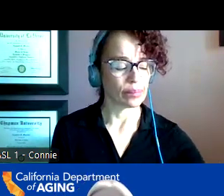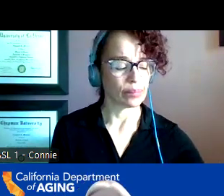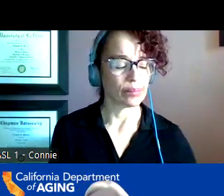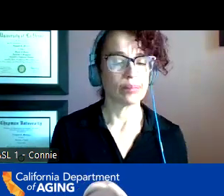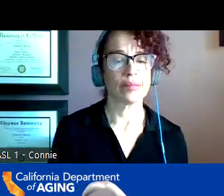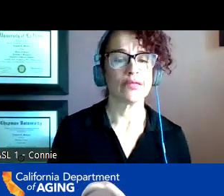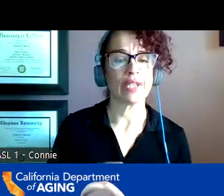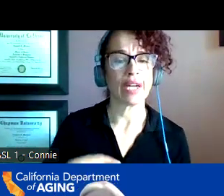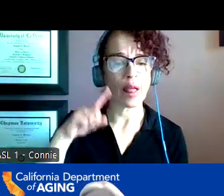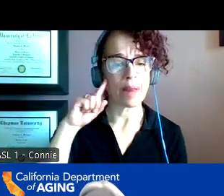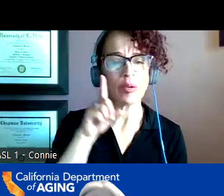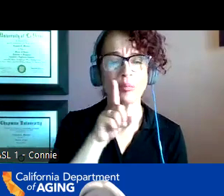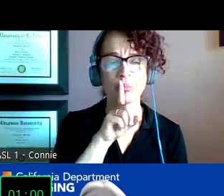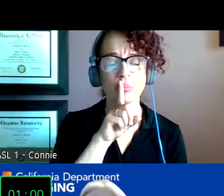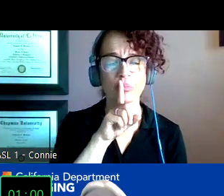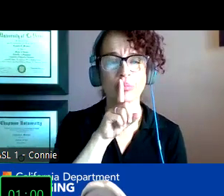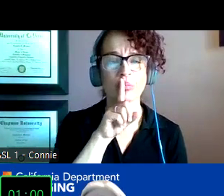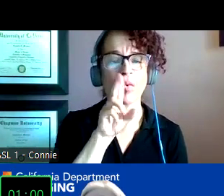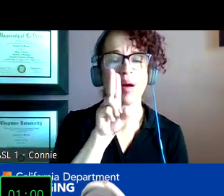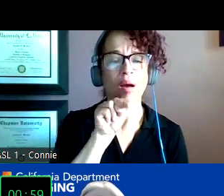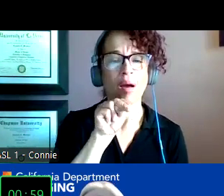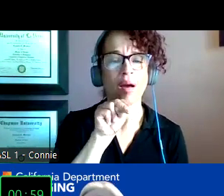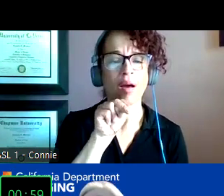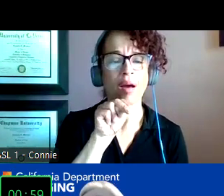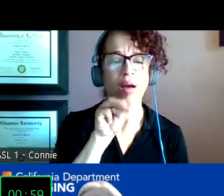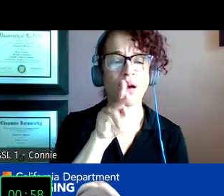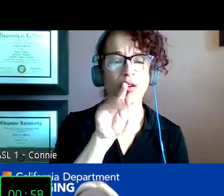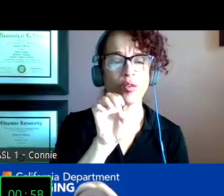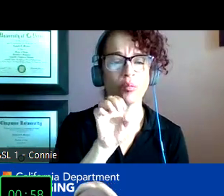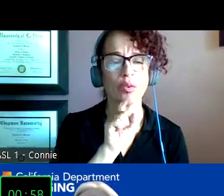Jeffrey, I believe you're unmuted. Here at RIL, with